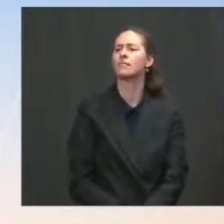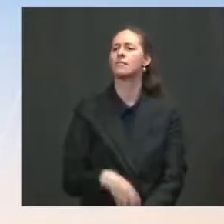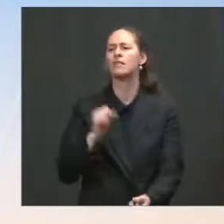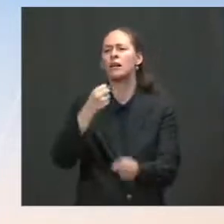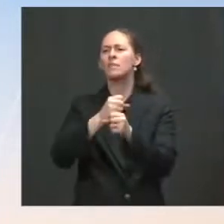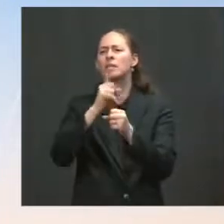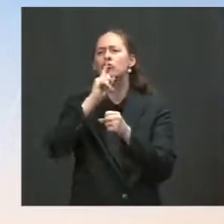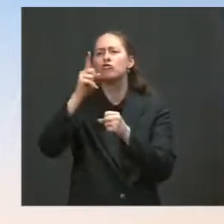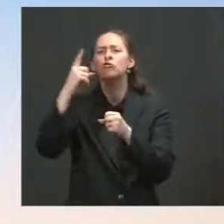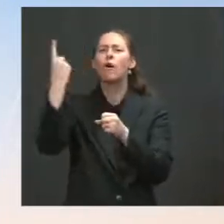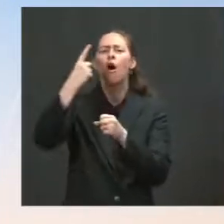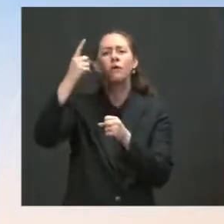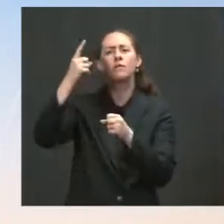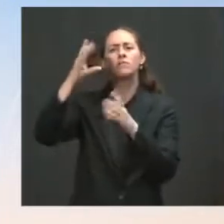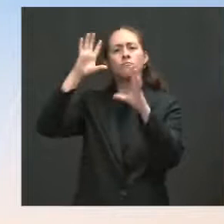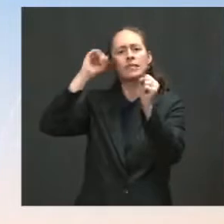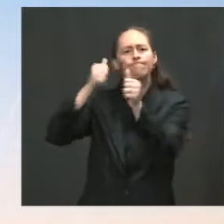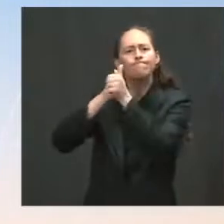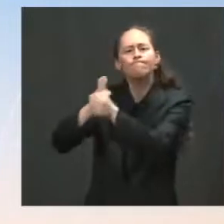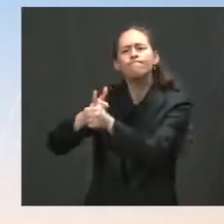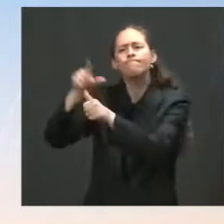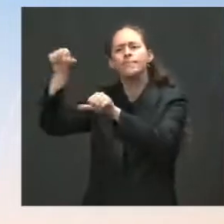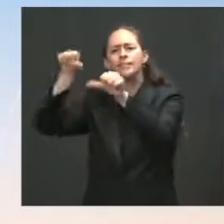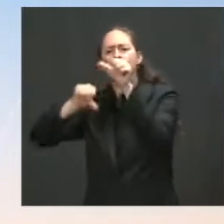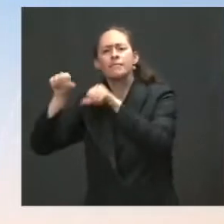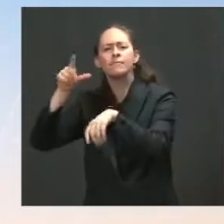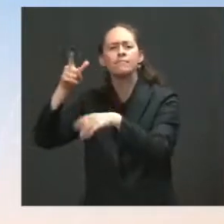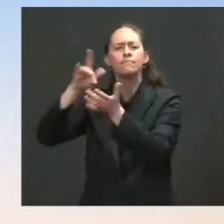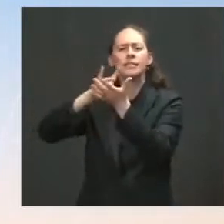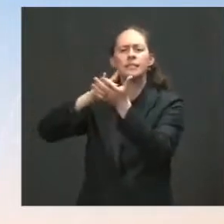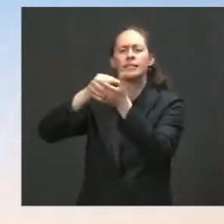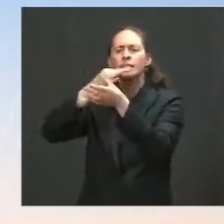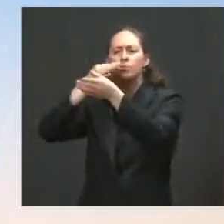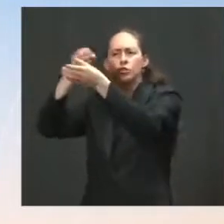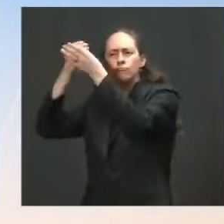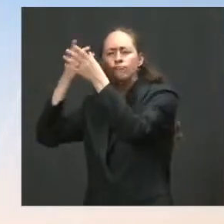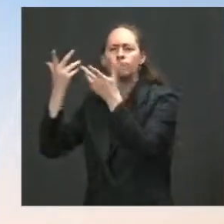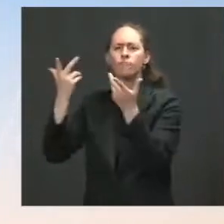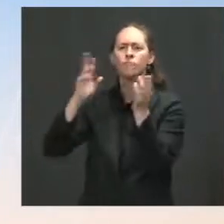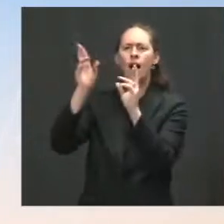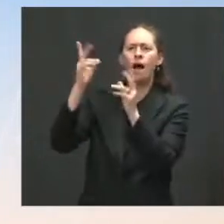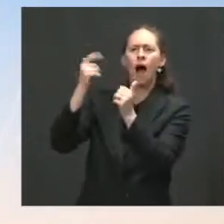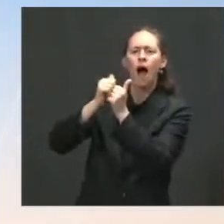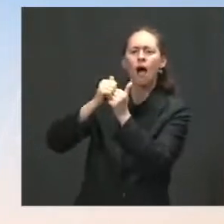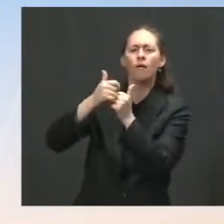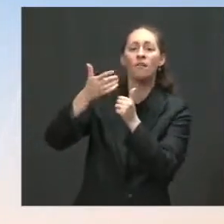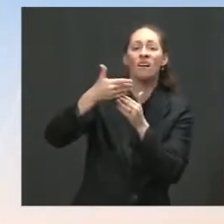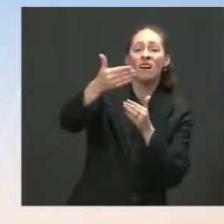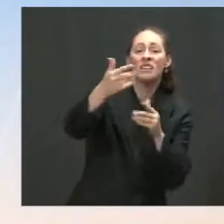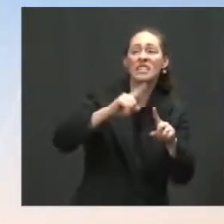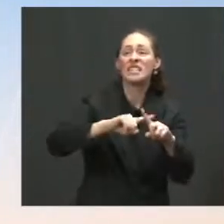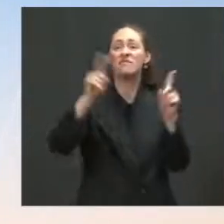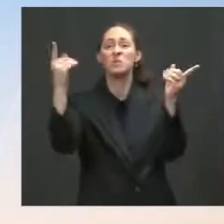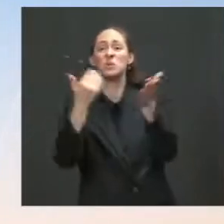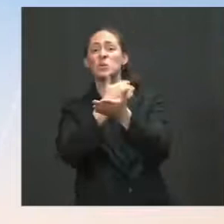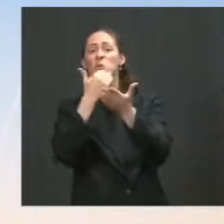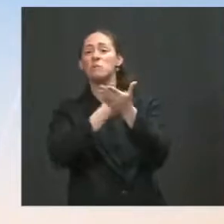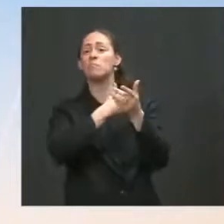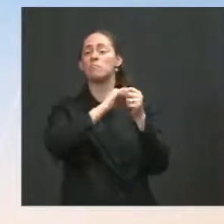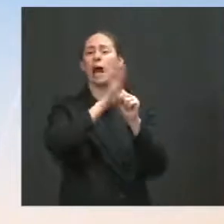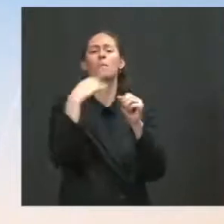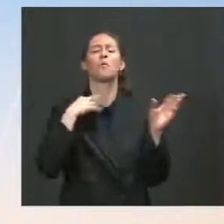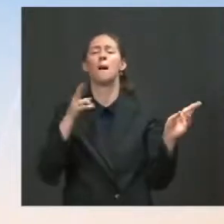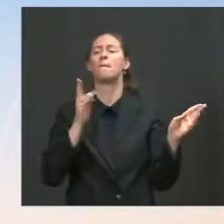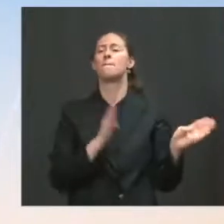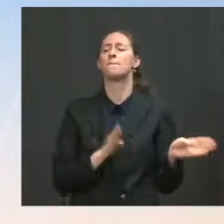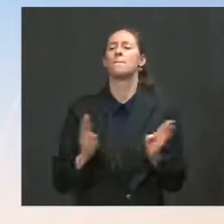how we should prepare, how we should think about preparing. So it is part of an ongoing discussion, an ongoing focus that we can't keep our